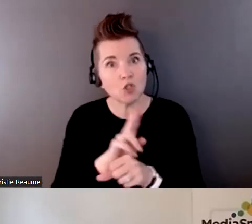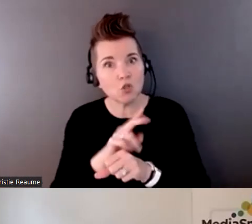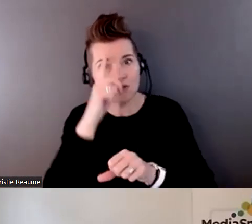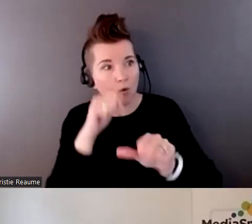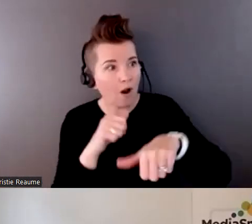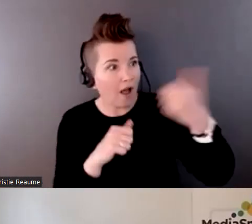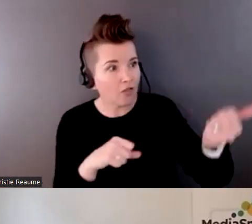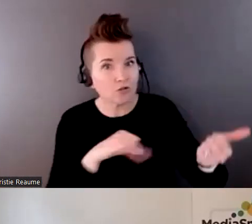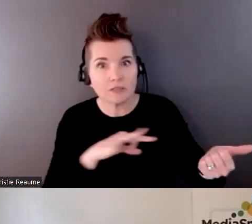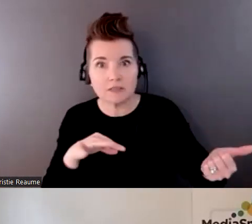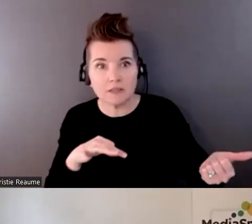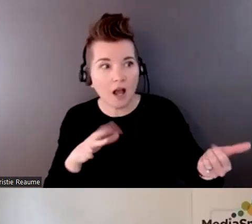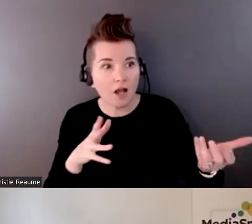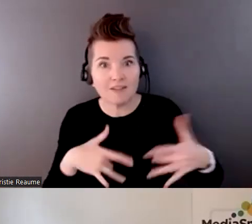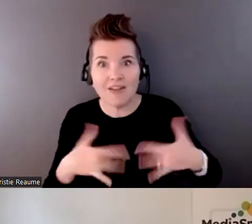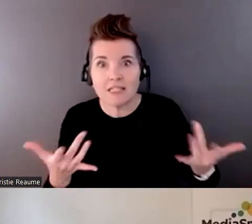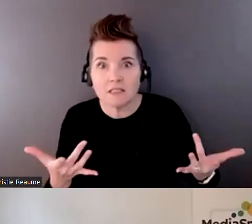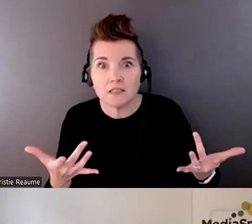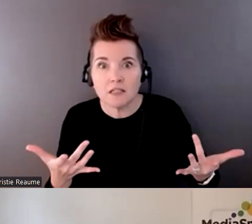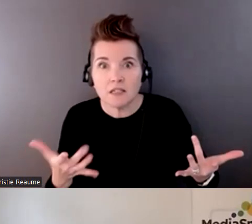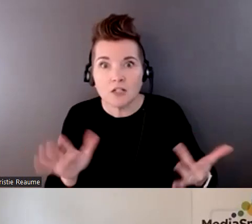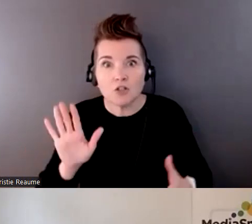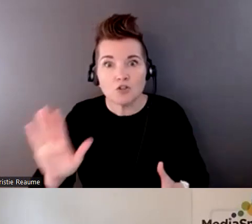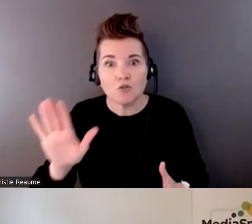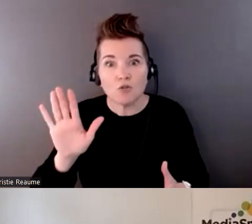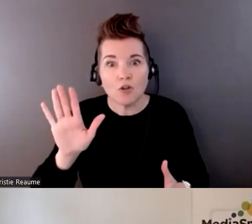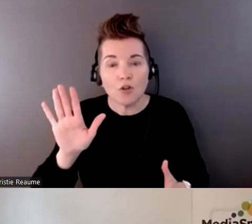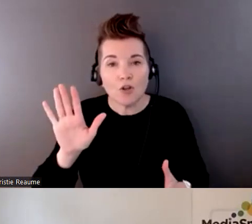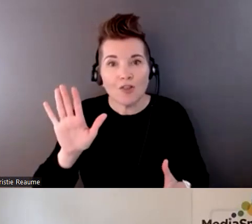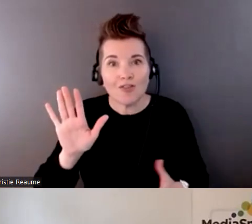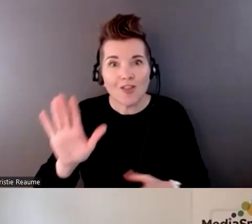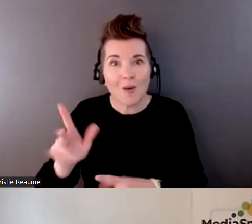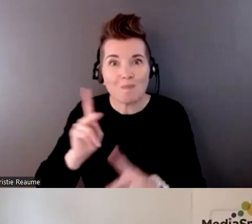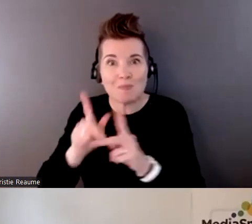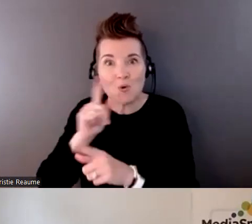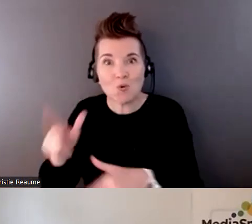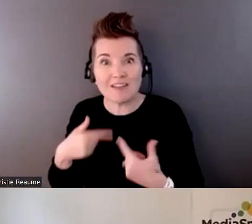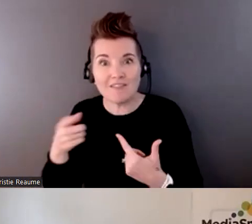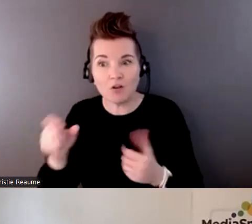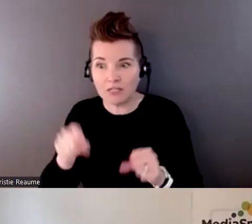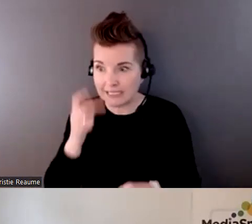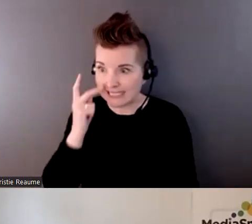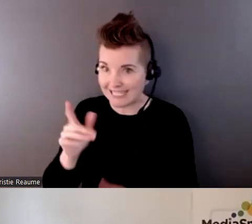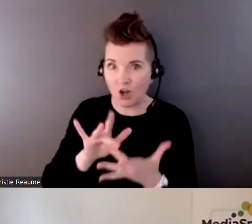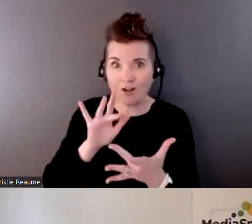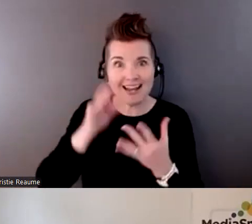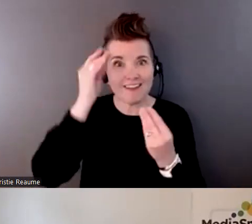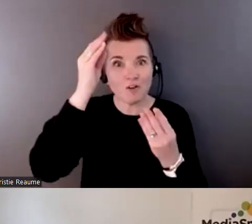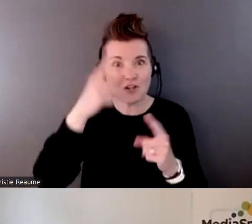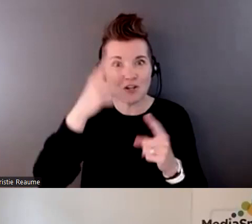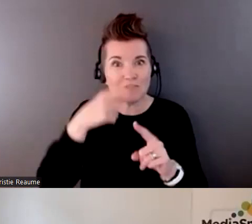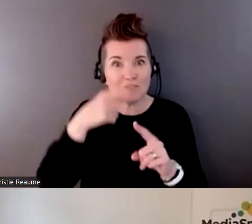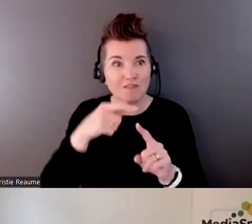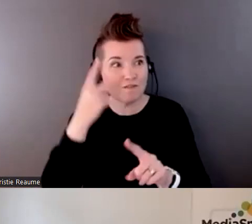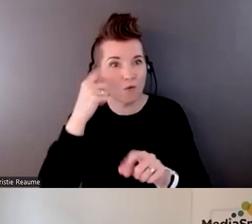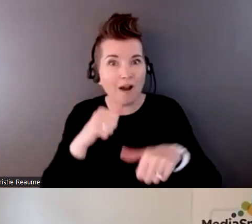other events so in some cases residents were seeing people's contact information and they you know they shouldn't have you know